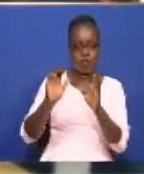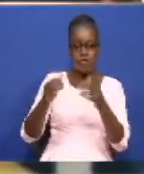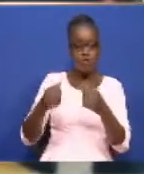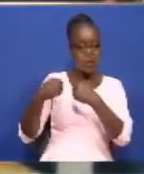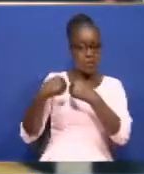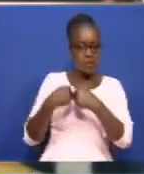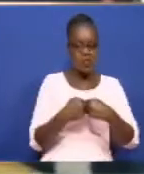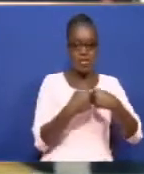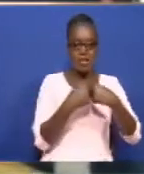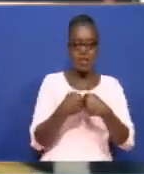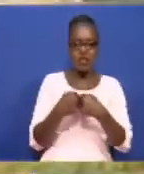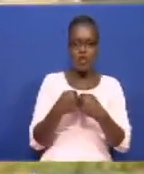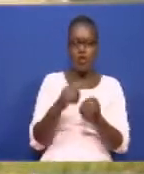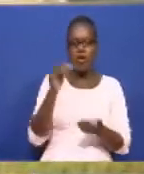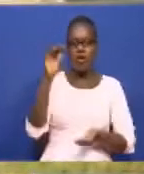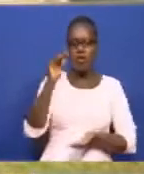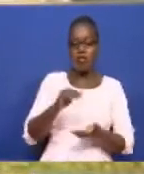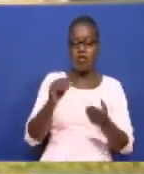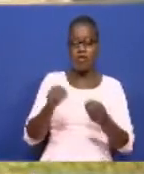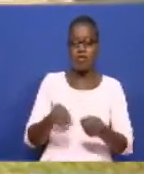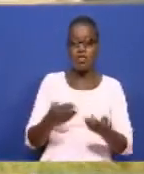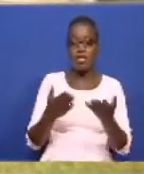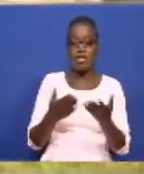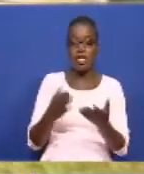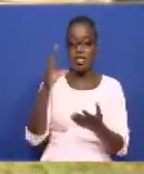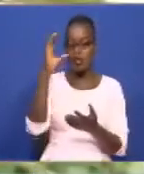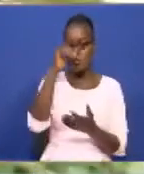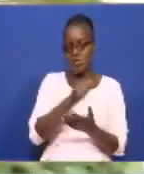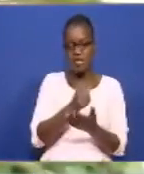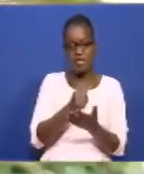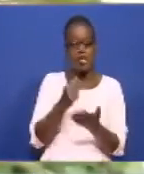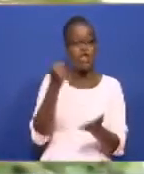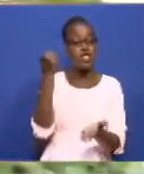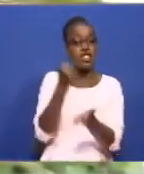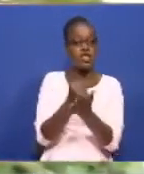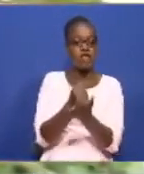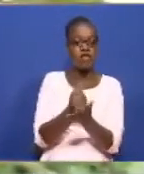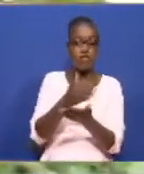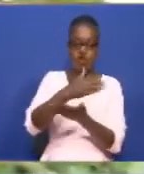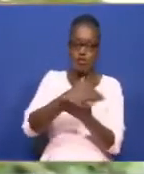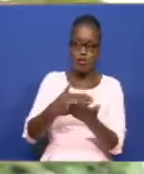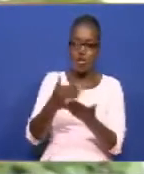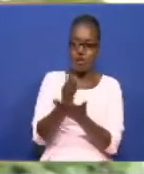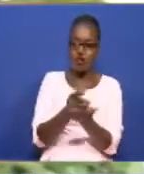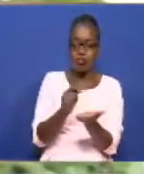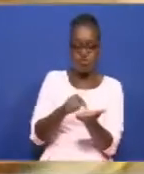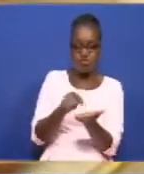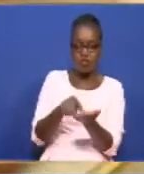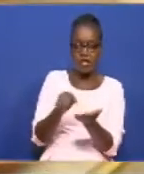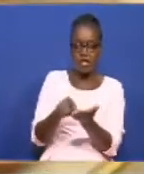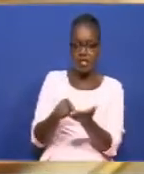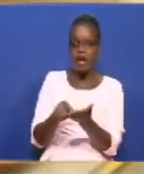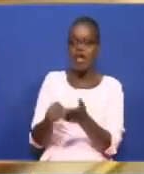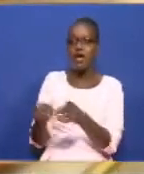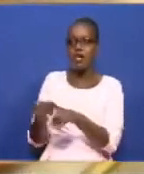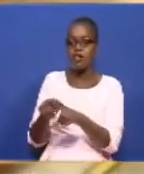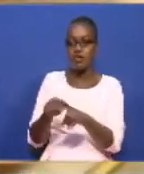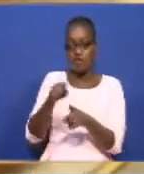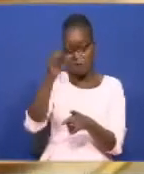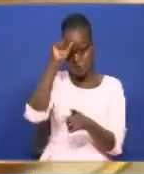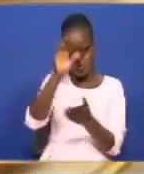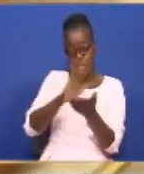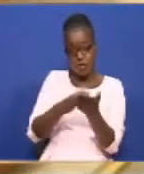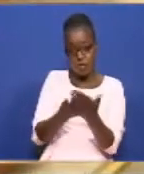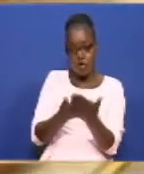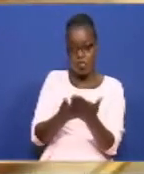challenges of low yield and lack of certified tomato seedlings. In addition to tomatoes, the government proposes proper utilization